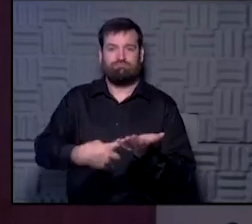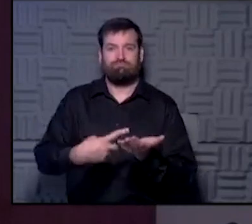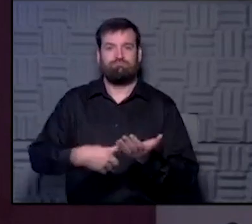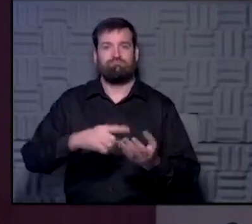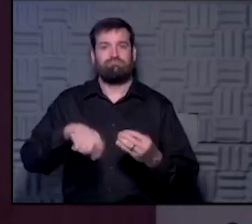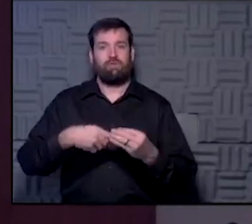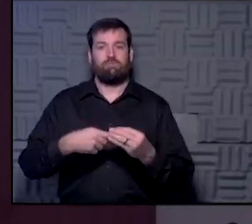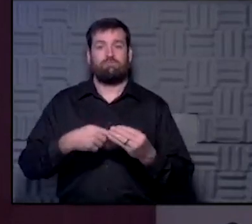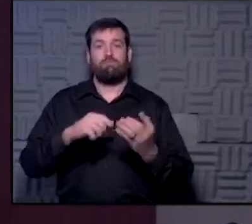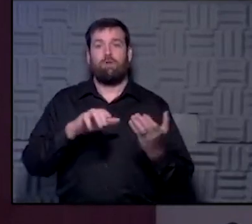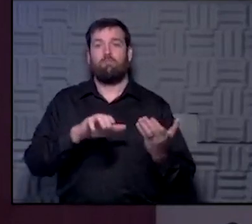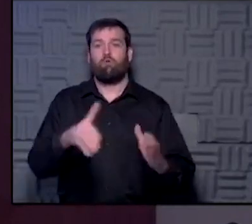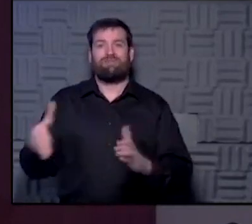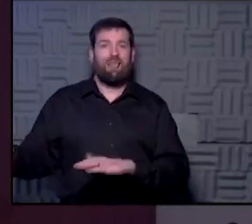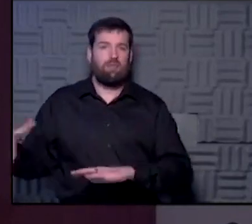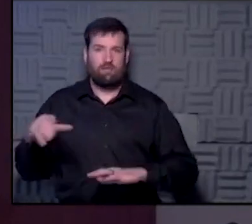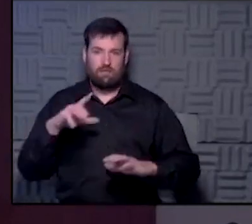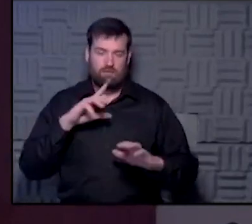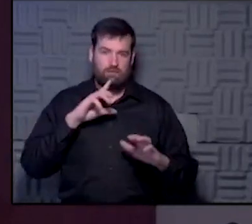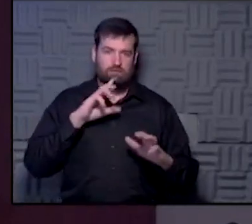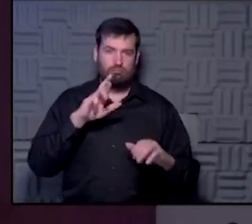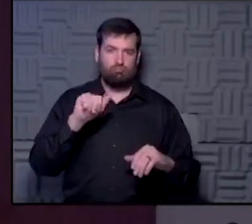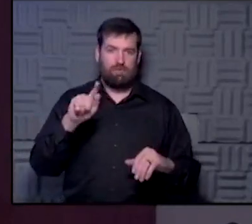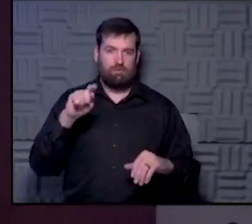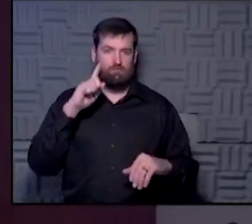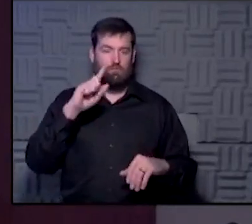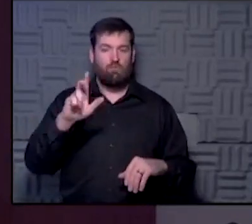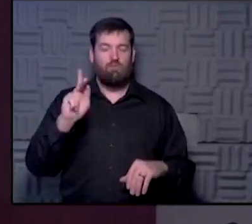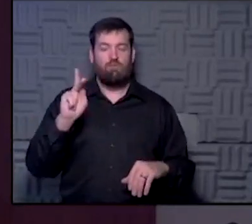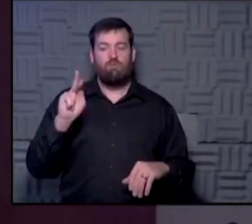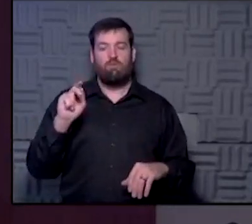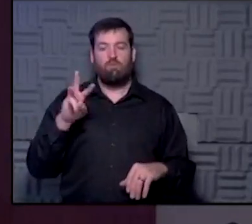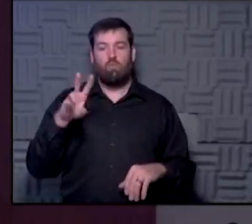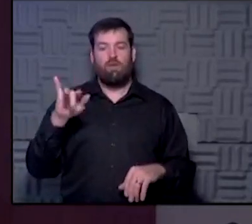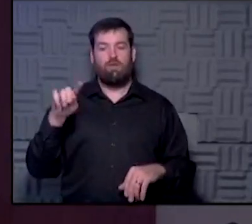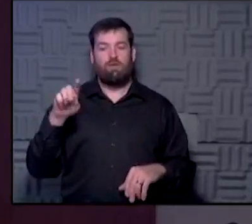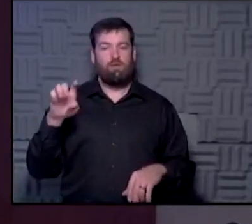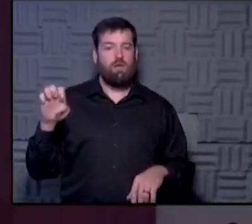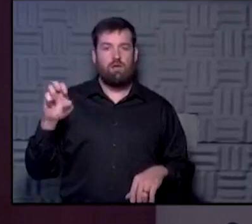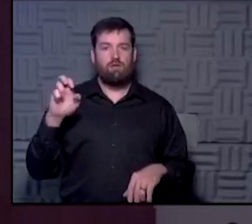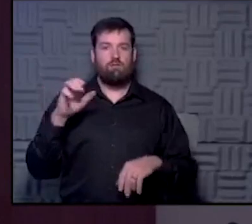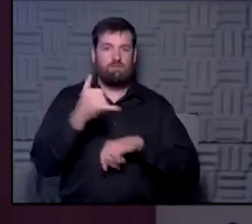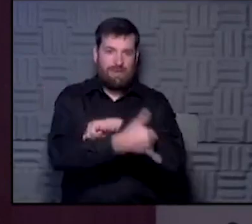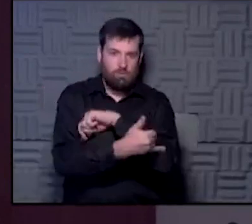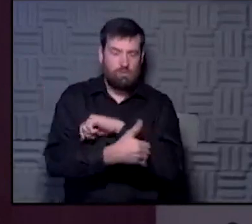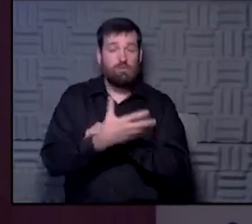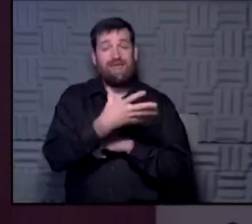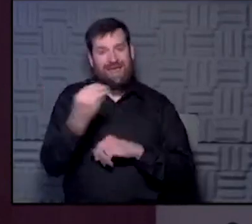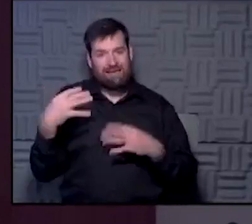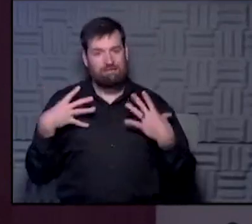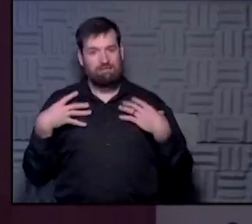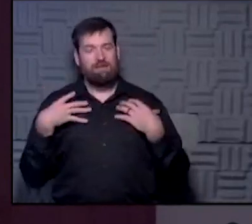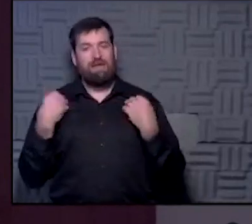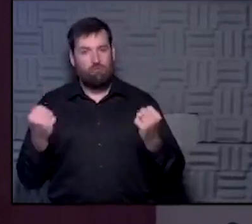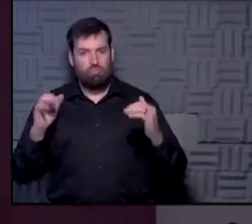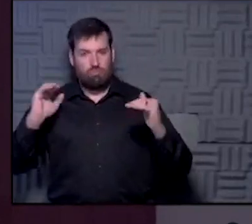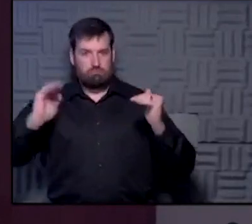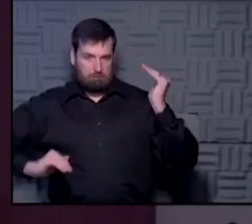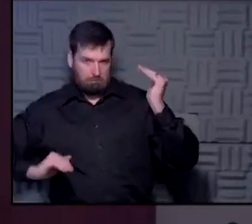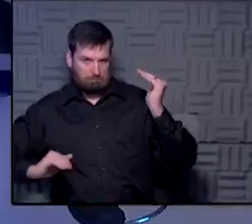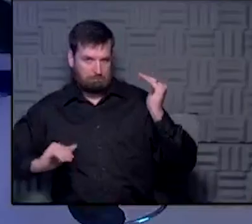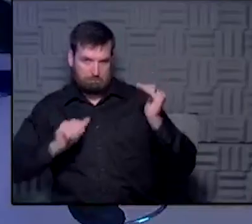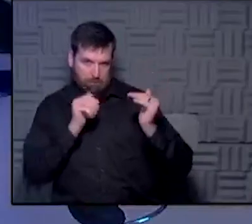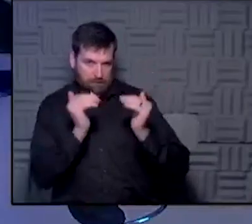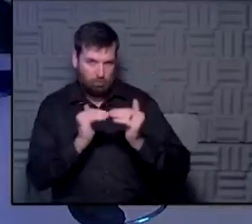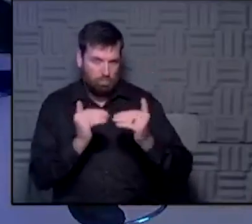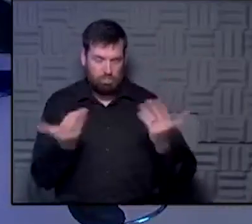the mortality indicators for Wyandotte County, and especially what is coming out of that in terms of health inequity in our community. As you said to me